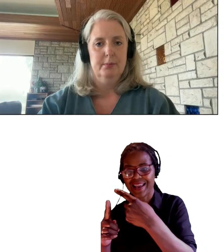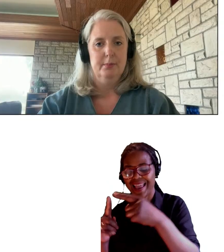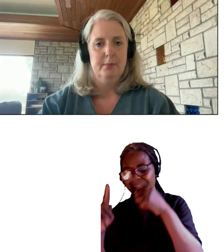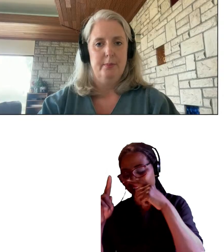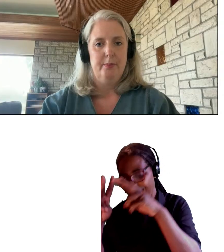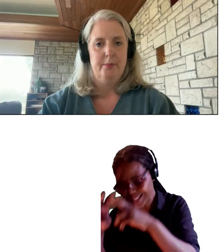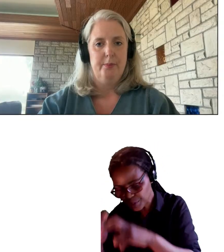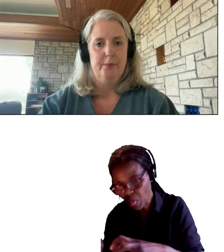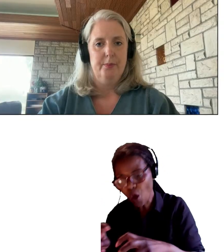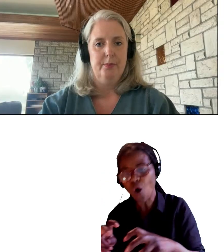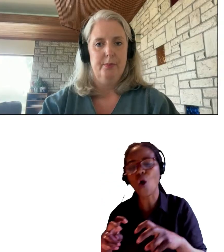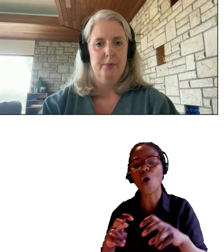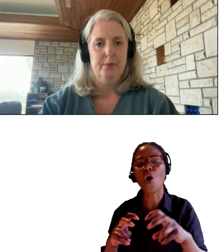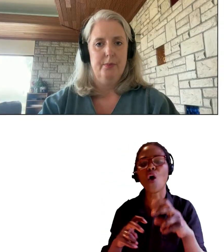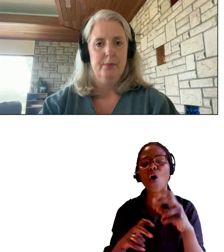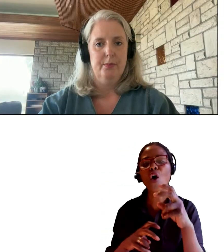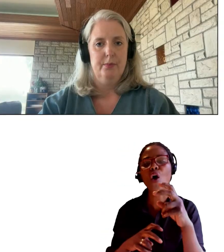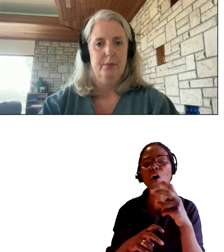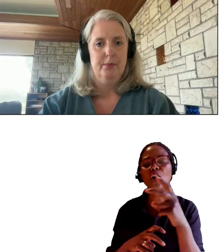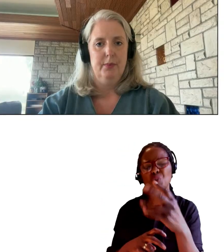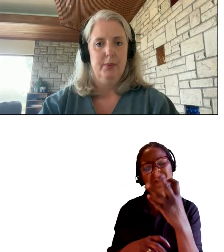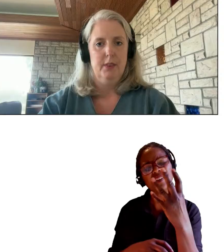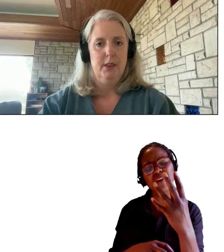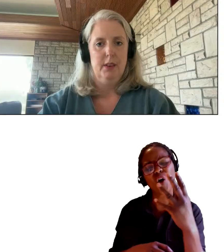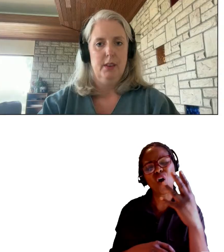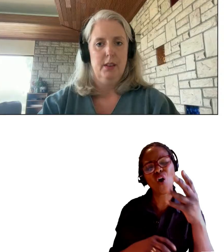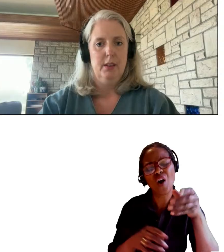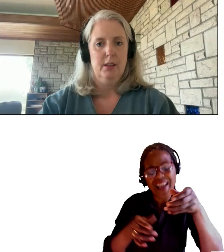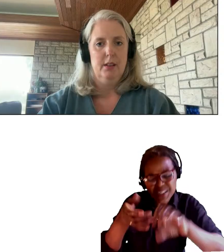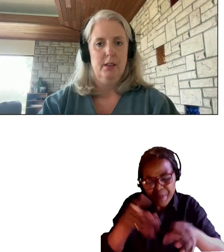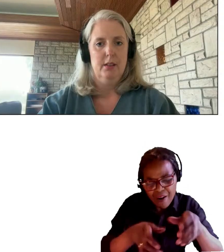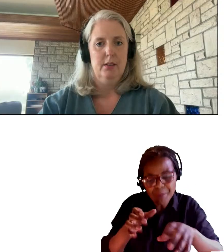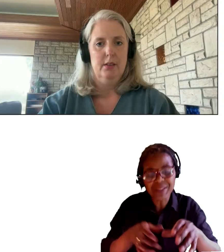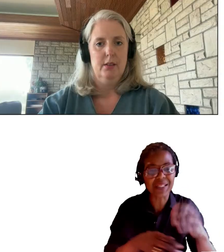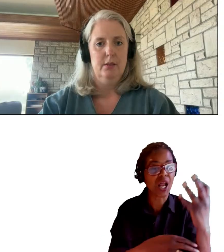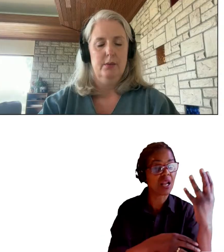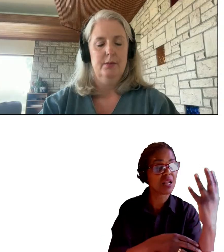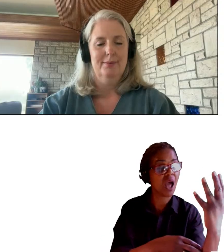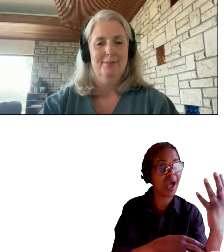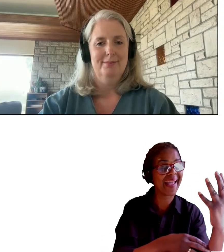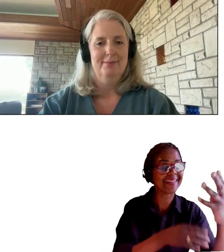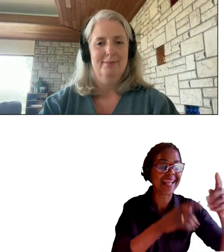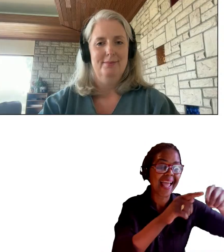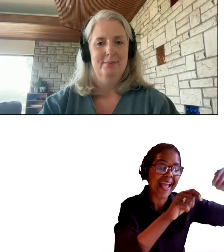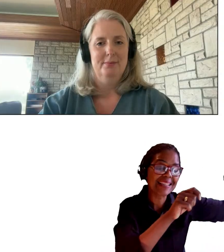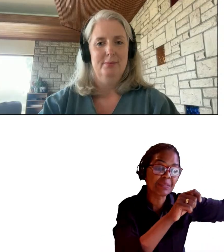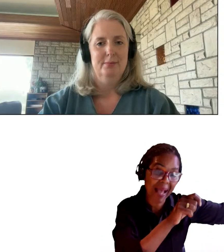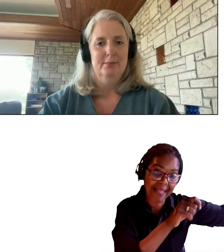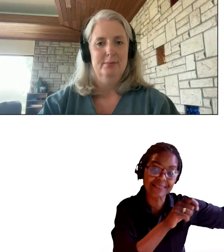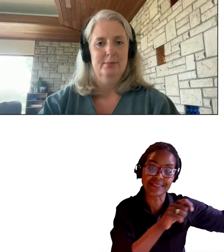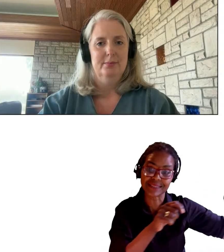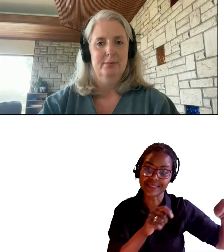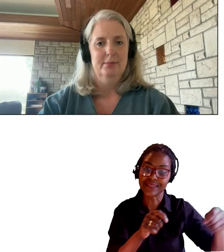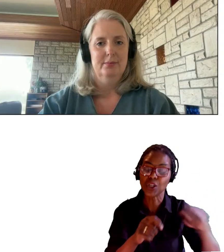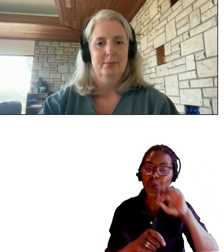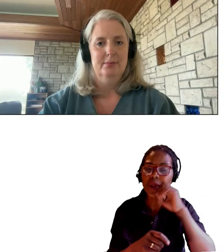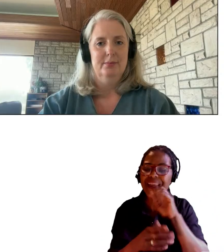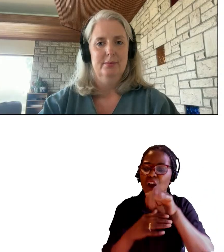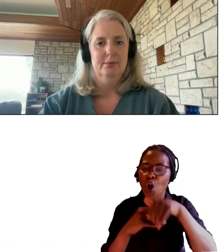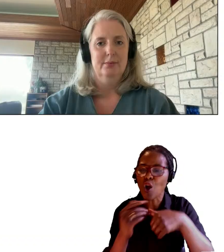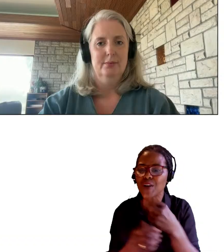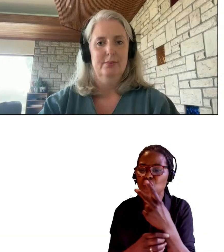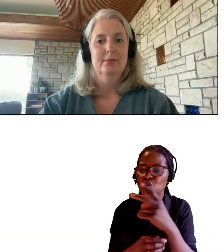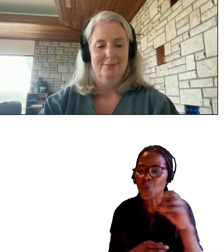But it's not fixed in stone. I mean, if we got, you know, there's going to be over 200 projects funded in